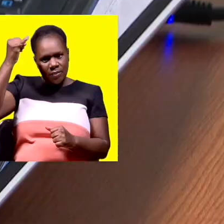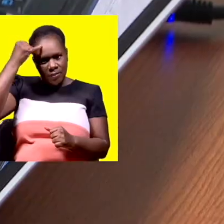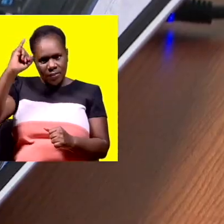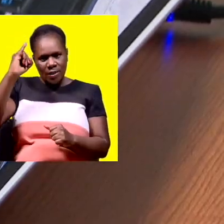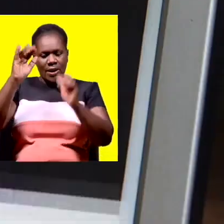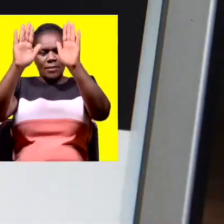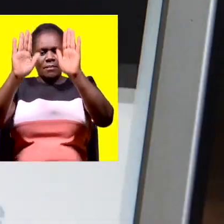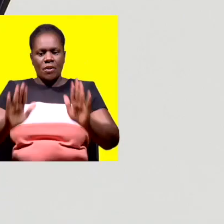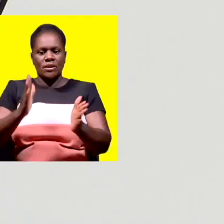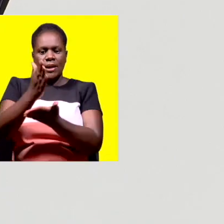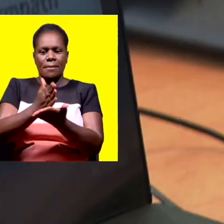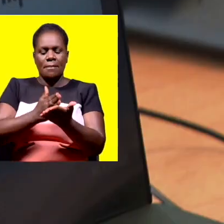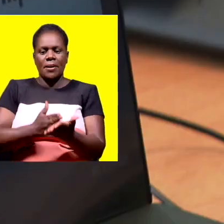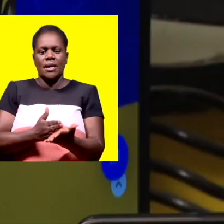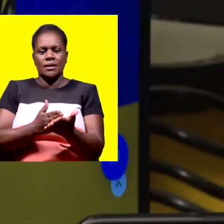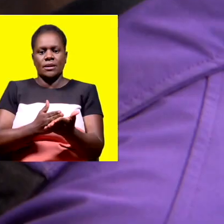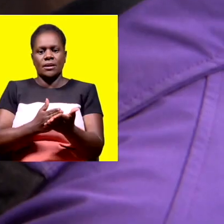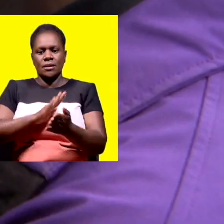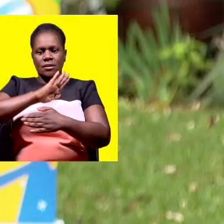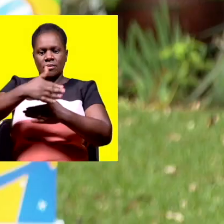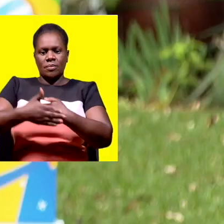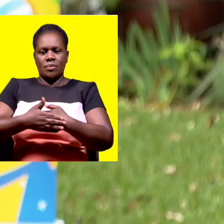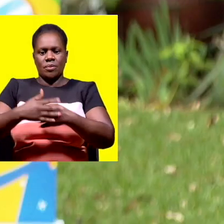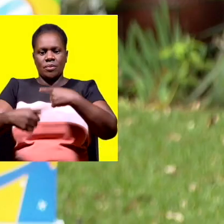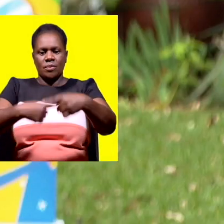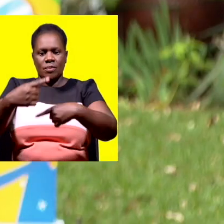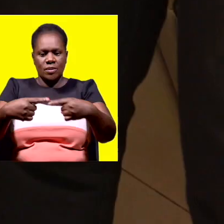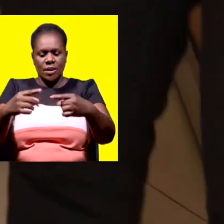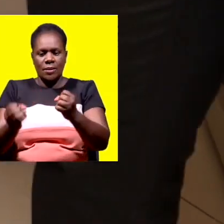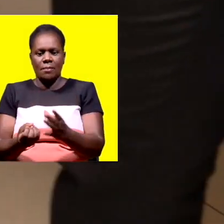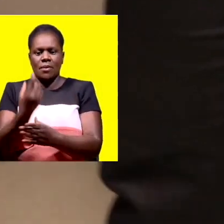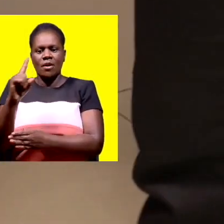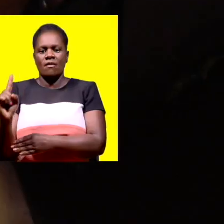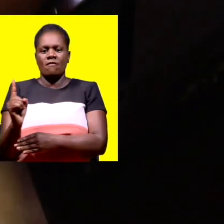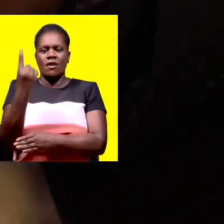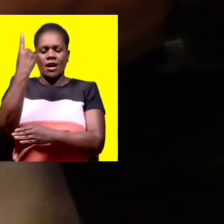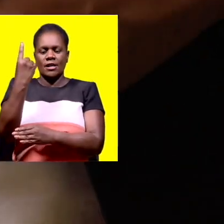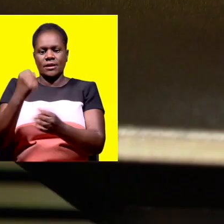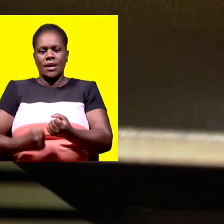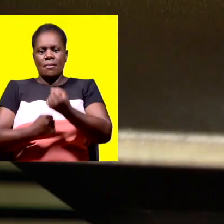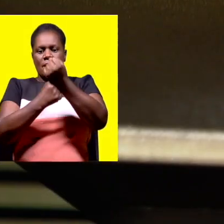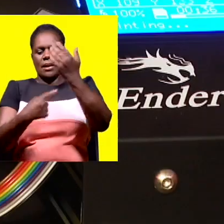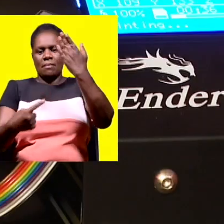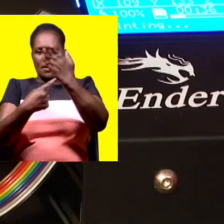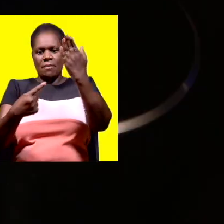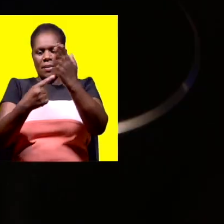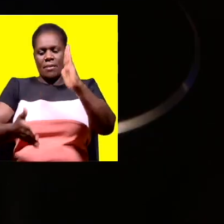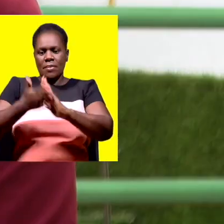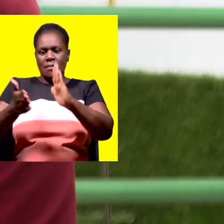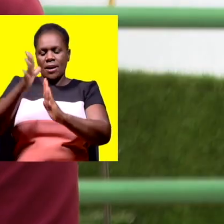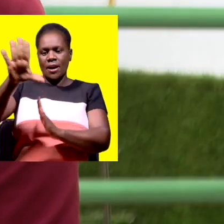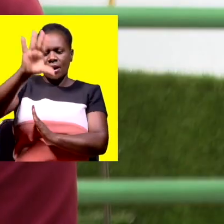Innovation is a key part of the recovery process. We set up the first assistive